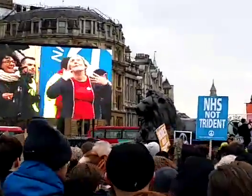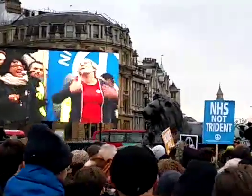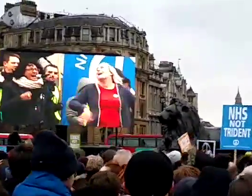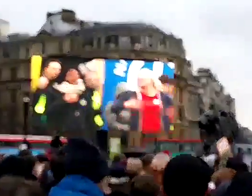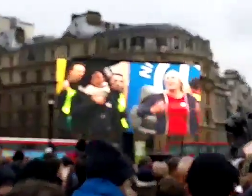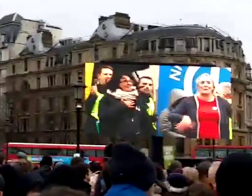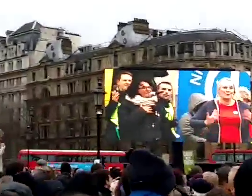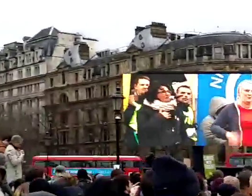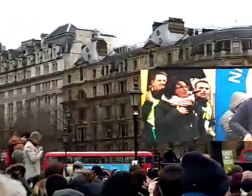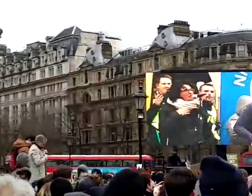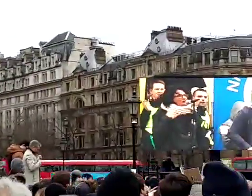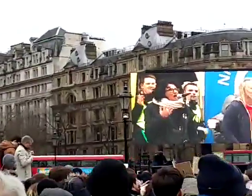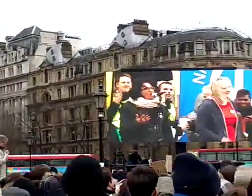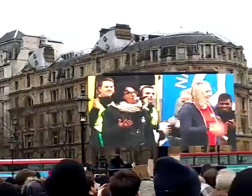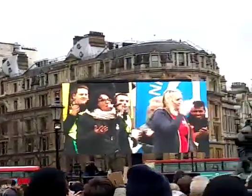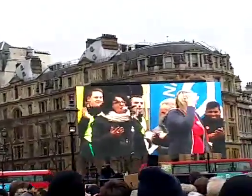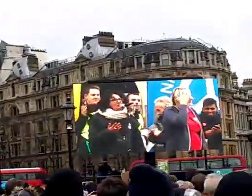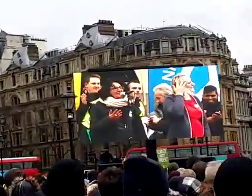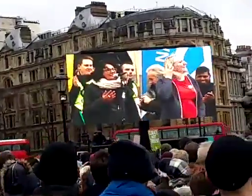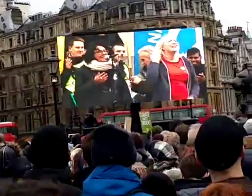amazing.